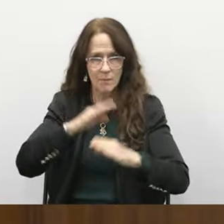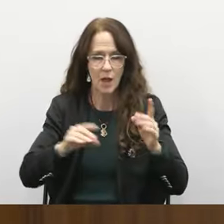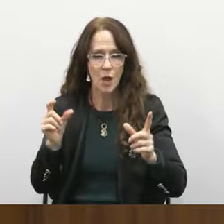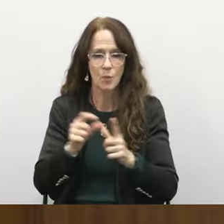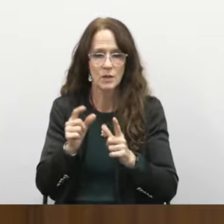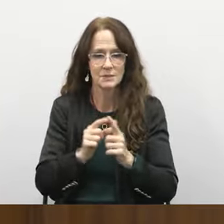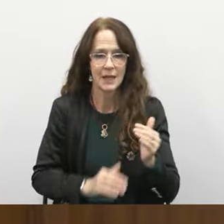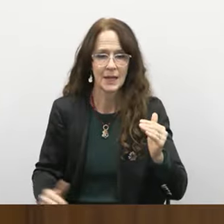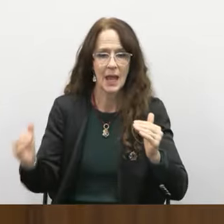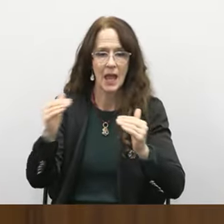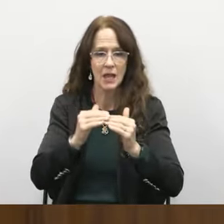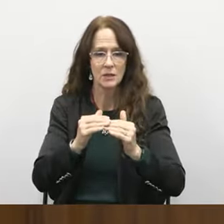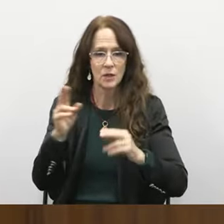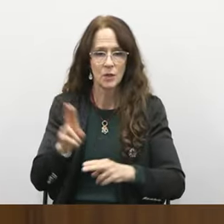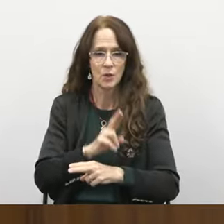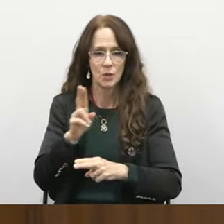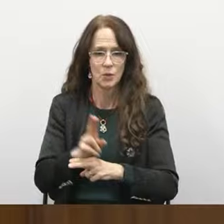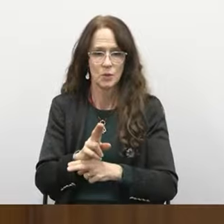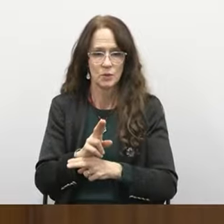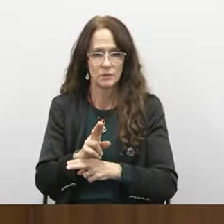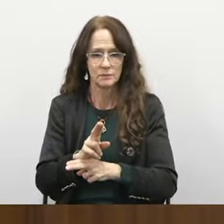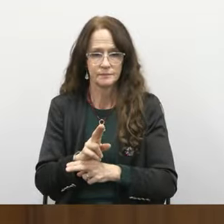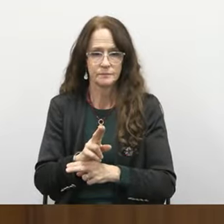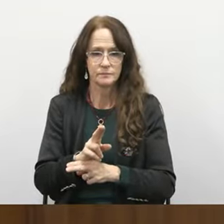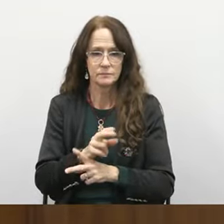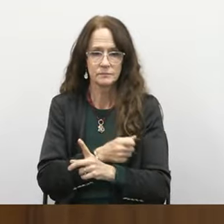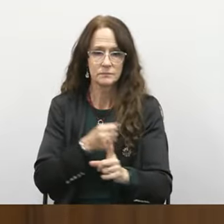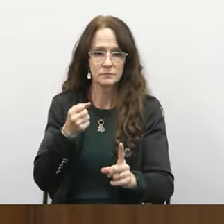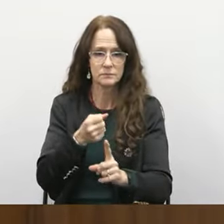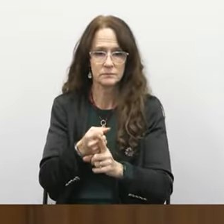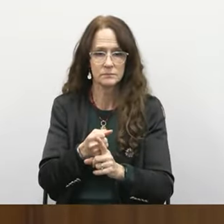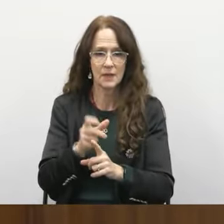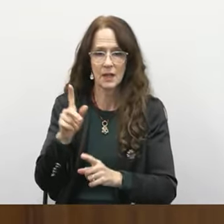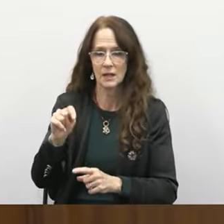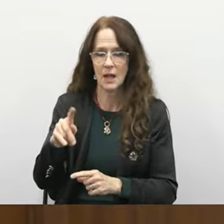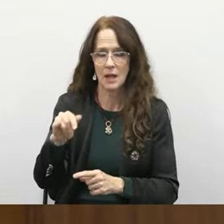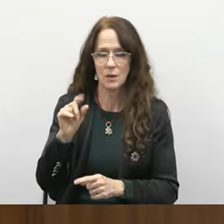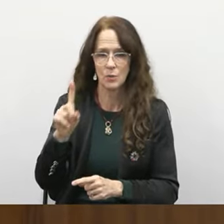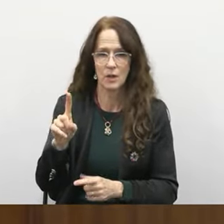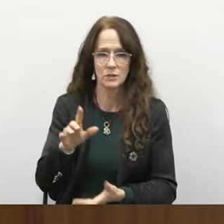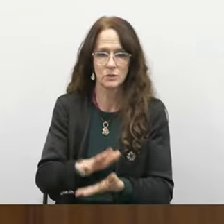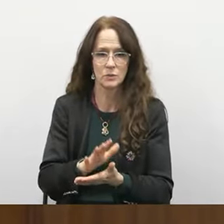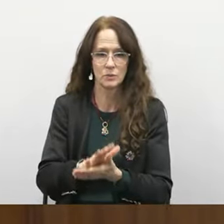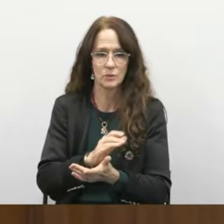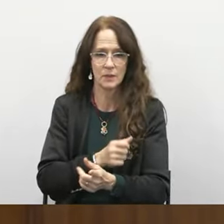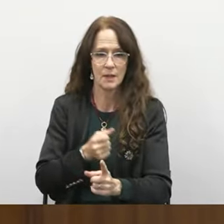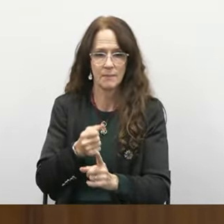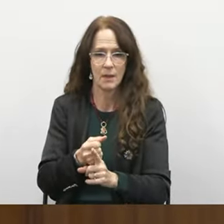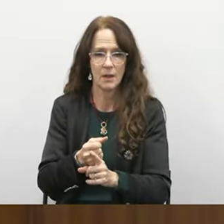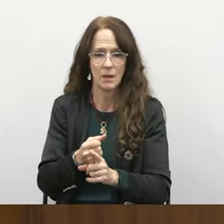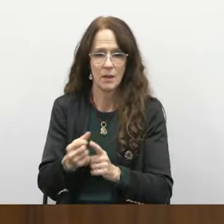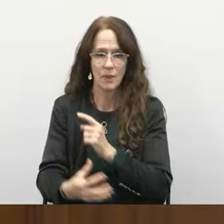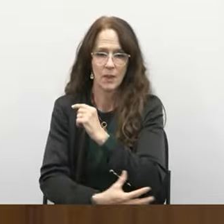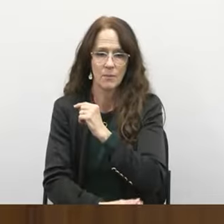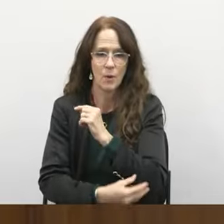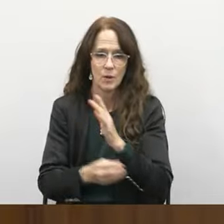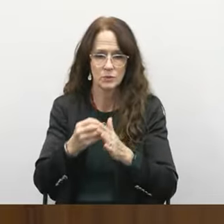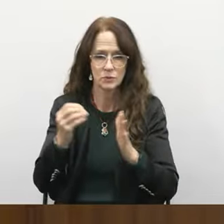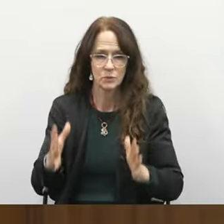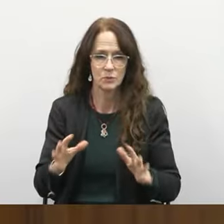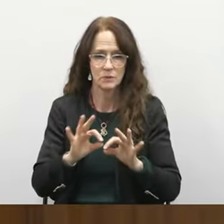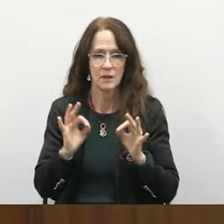used because those impact our Title I schools, those impact our poorest students and